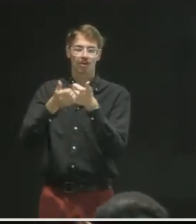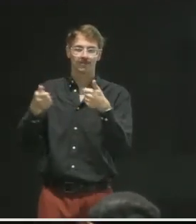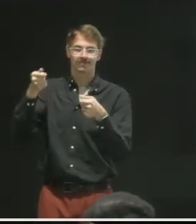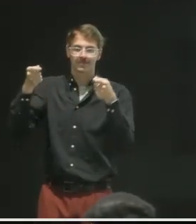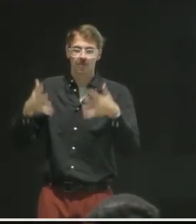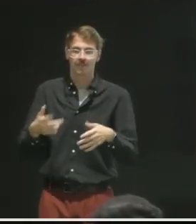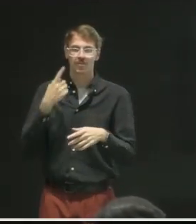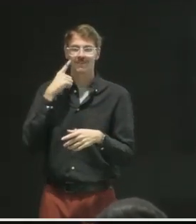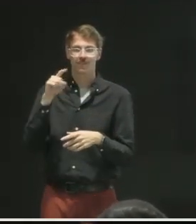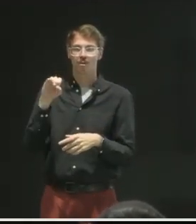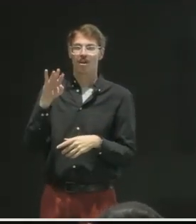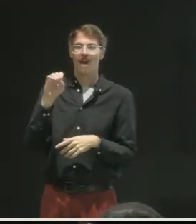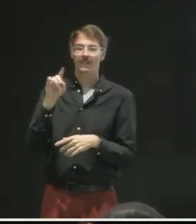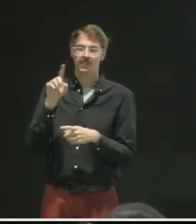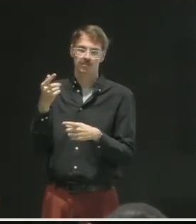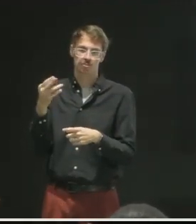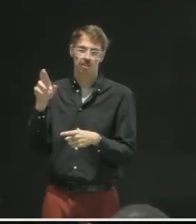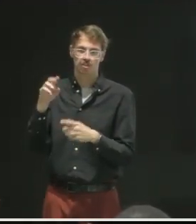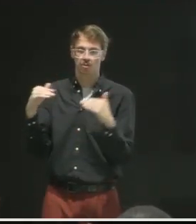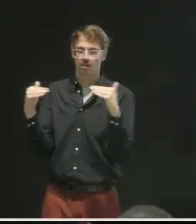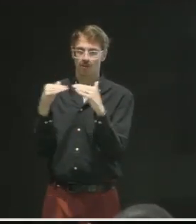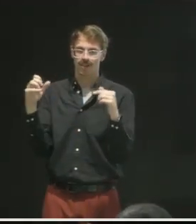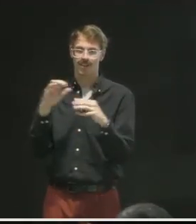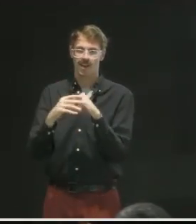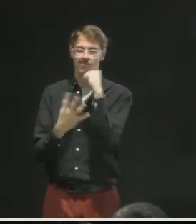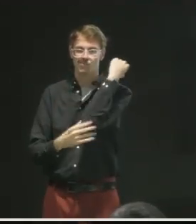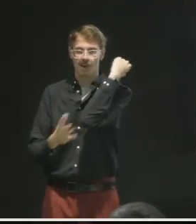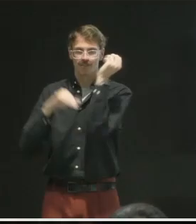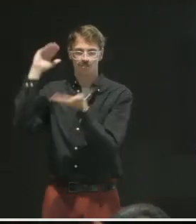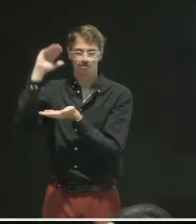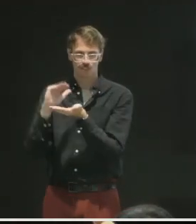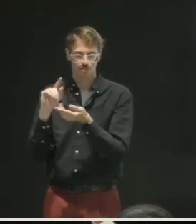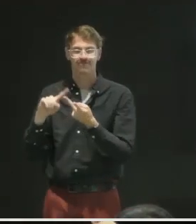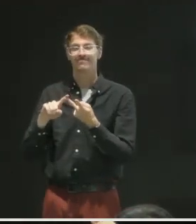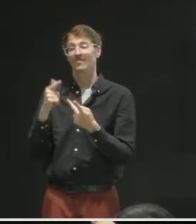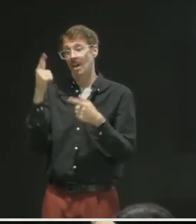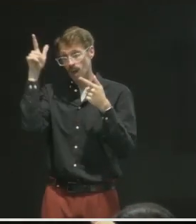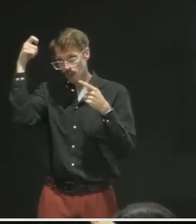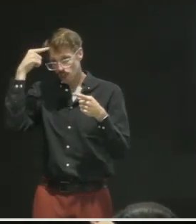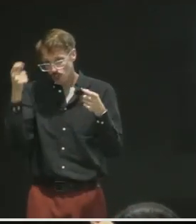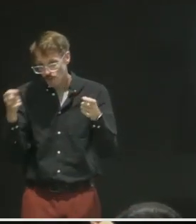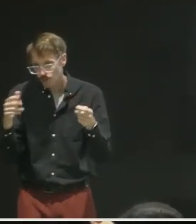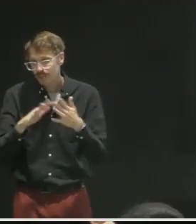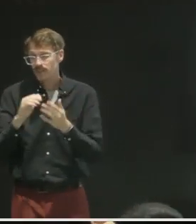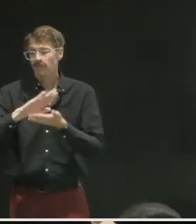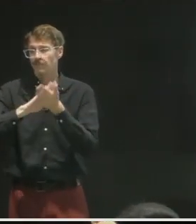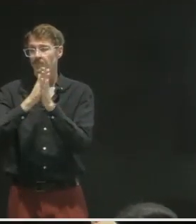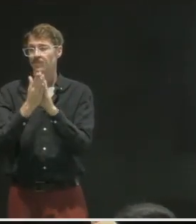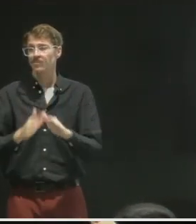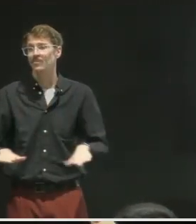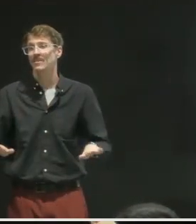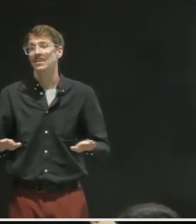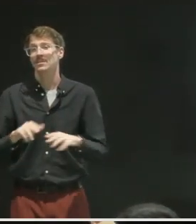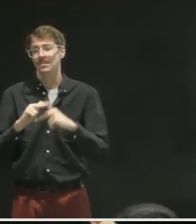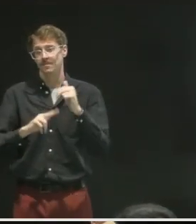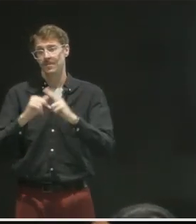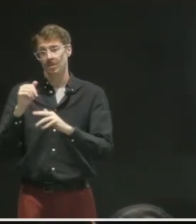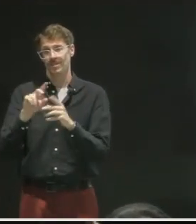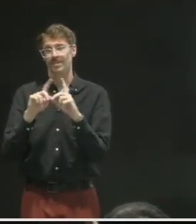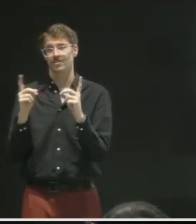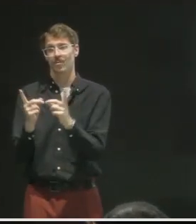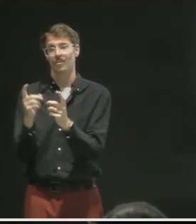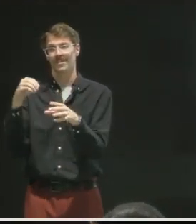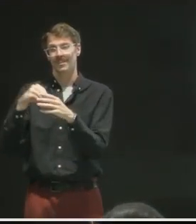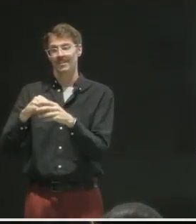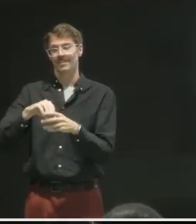Office of Gender, Equality, and Poverty Reduction, Governance, and Peace Building in the Department Peace Building Department and